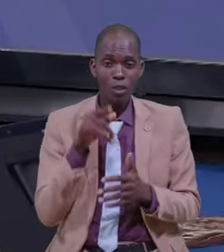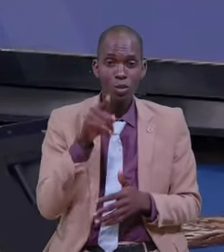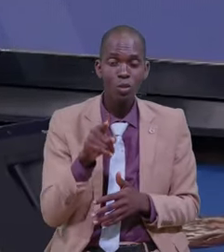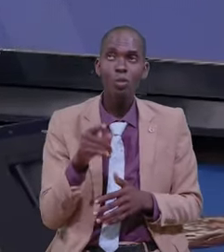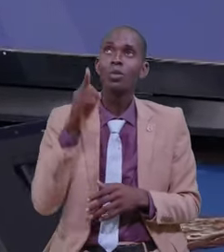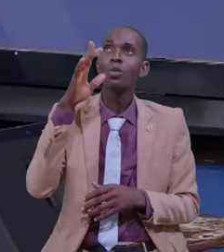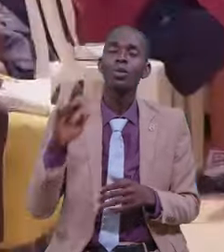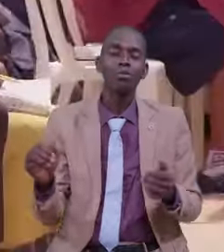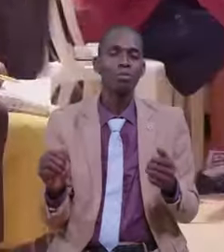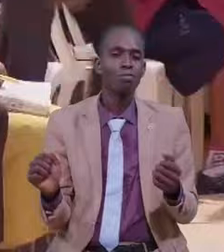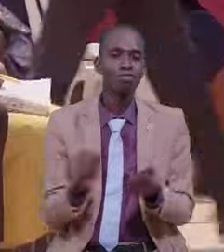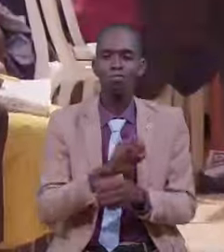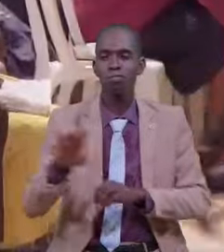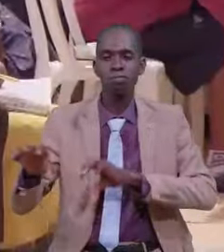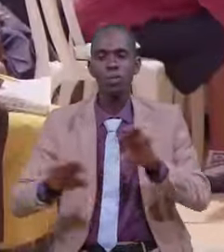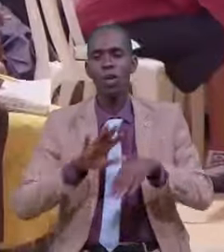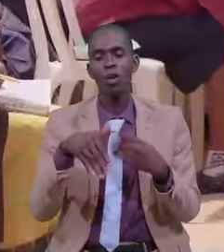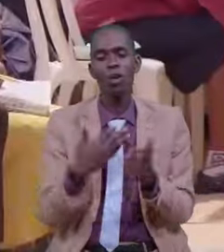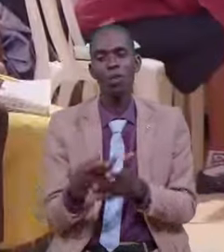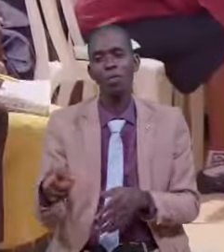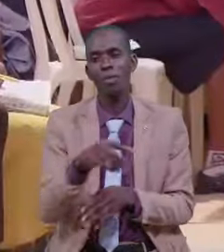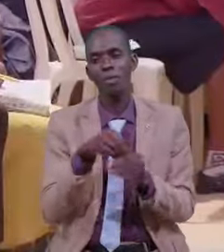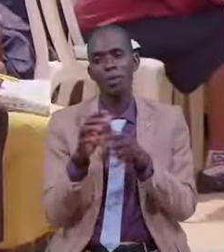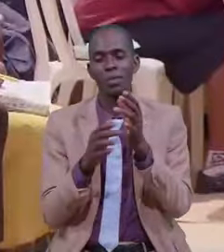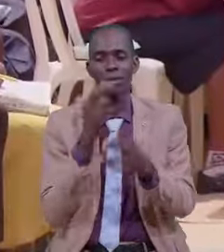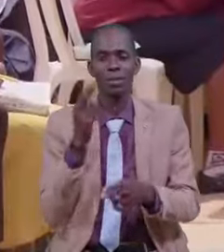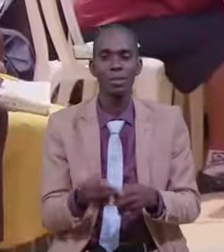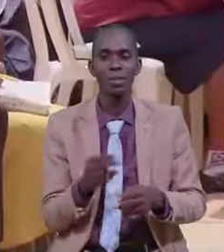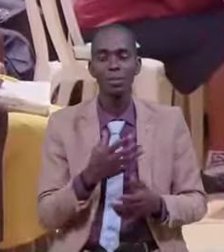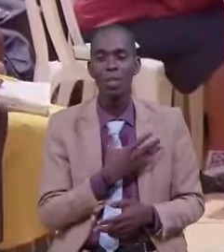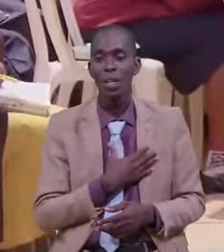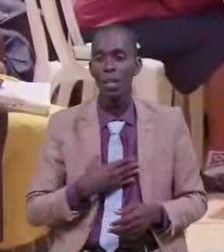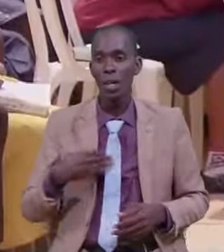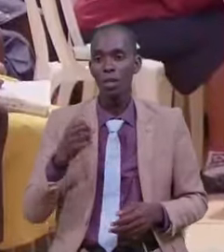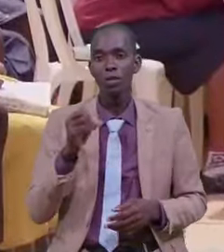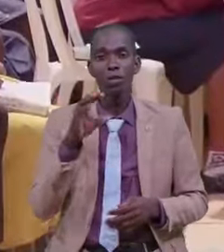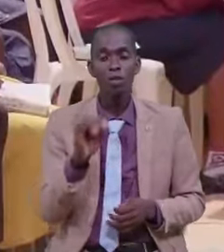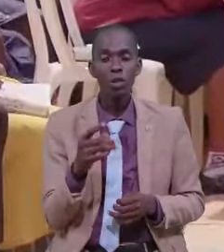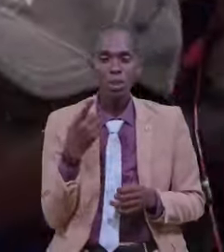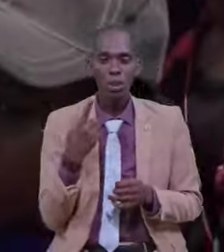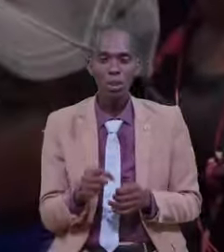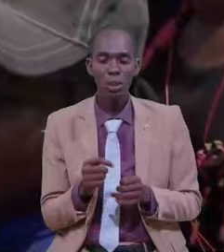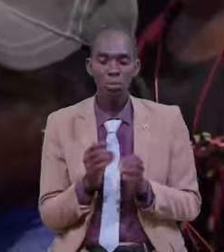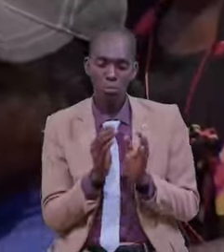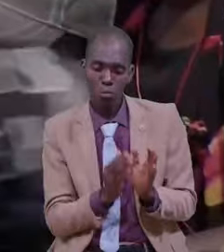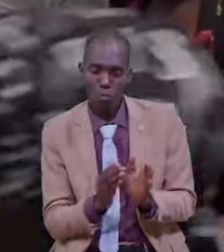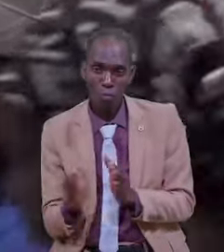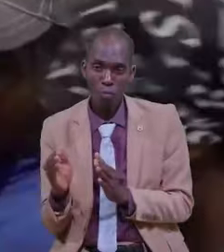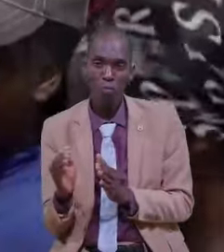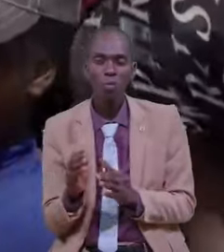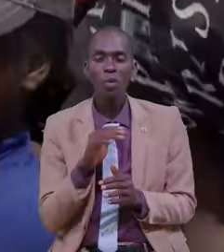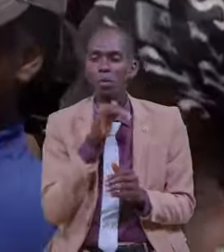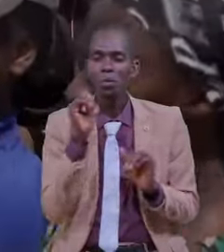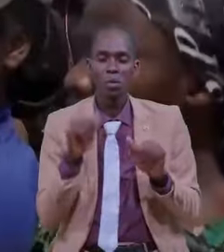in Jesus' name. And so, the conspiracy could not catch